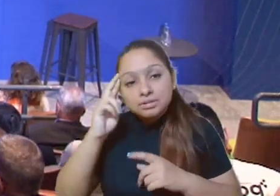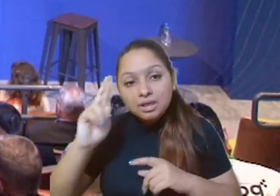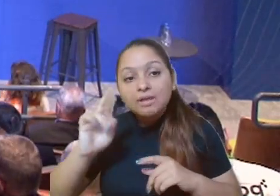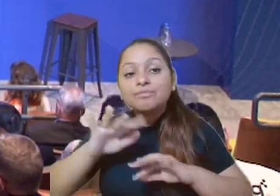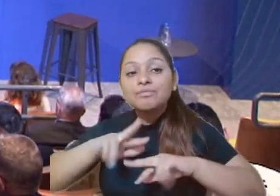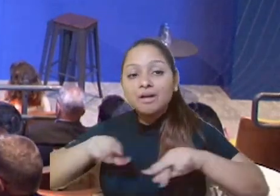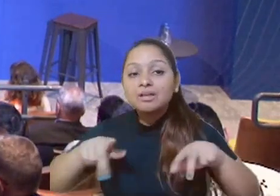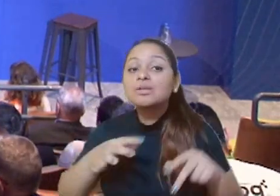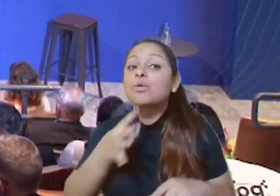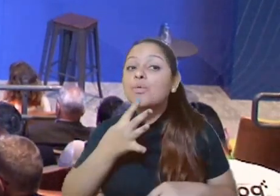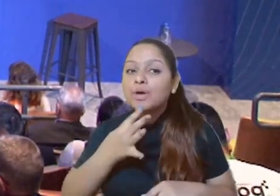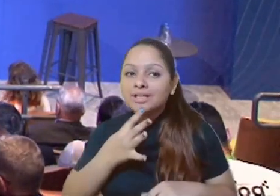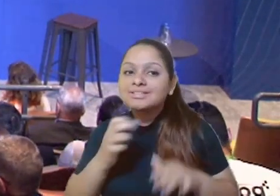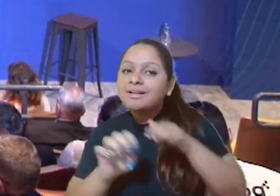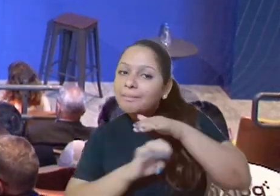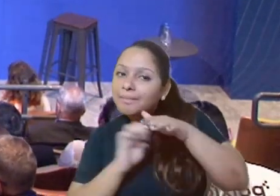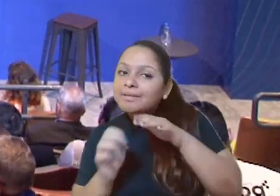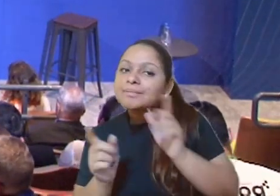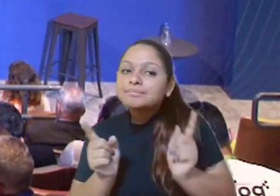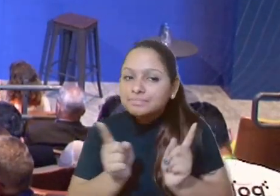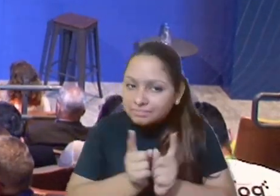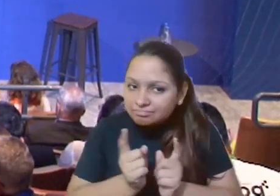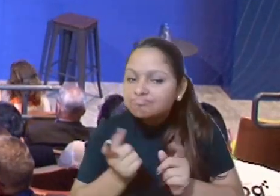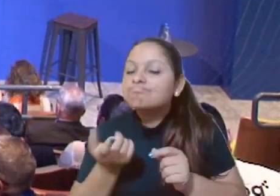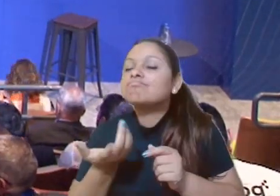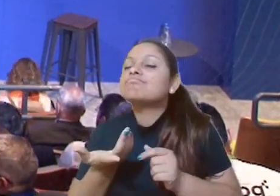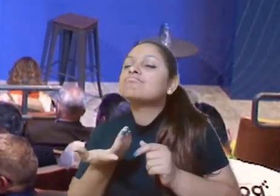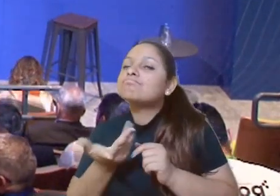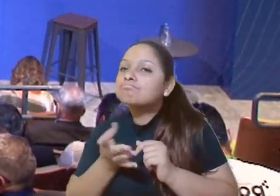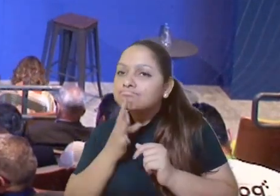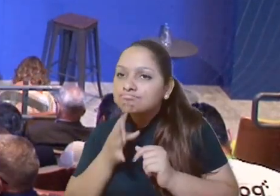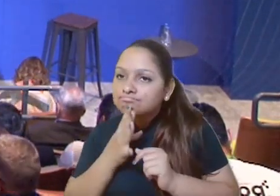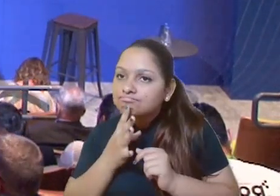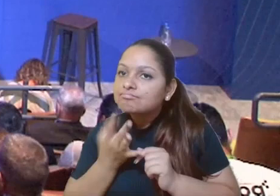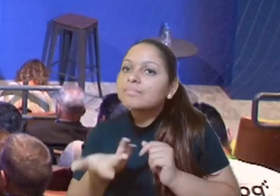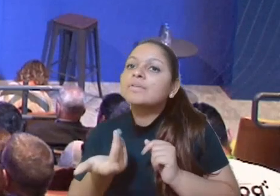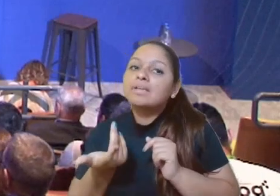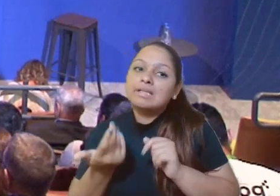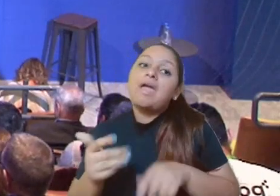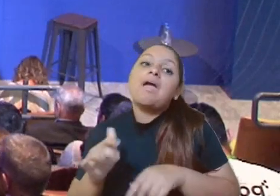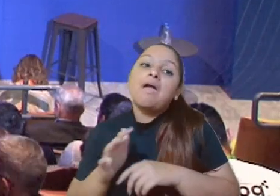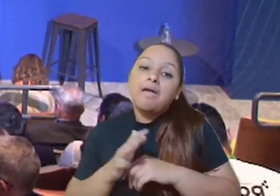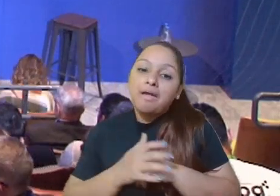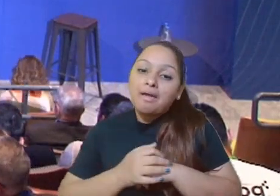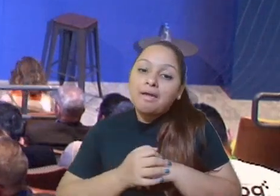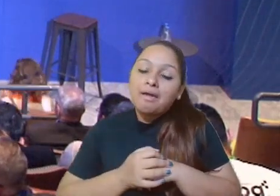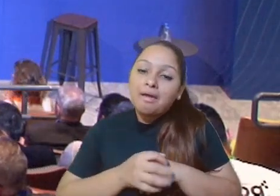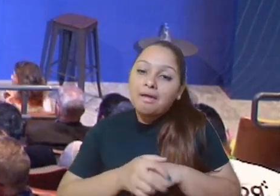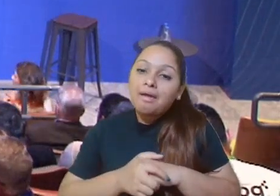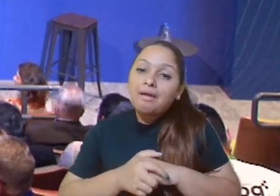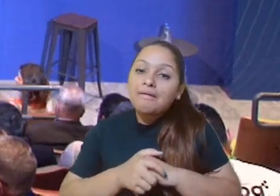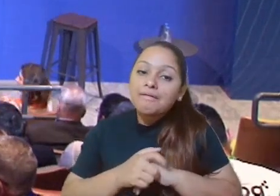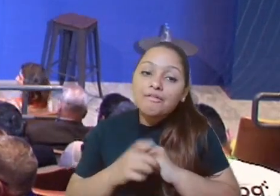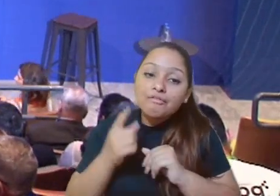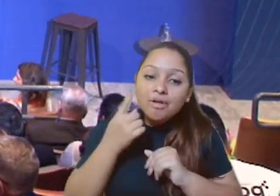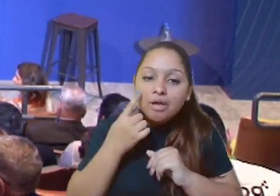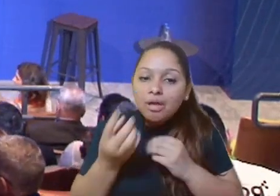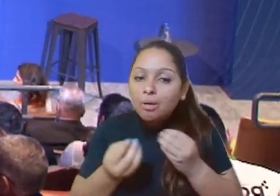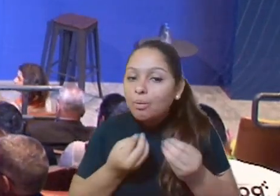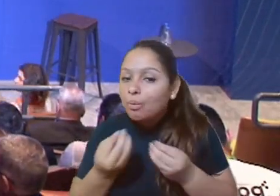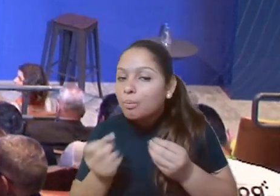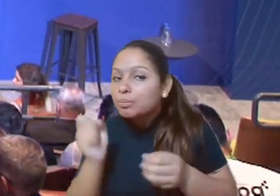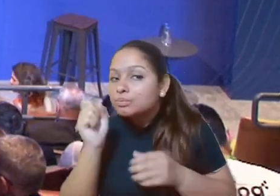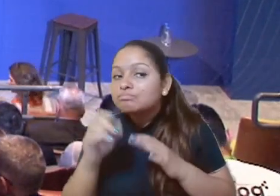You know the startup lives too, you have to create us with the spin-off. So I'd like to know this challenge about